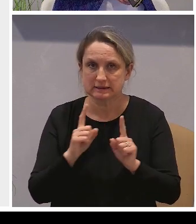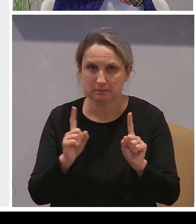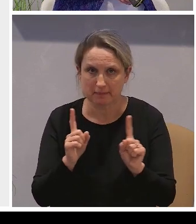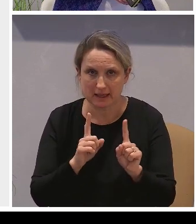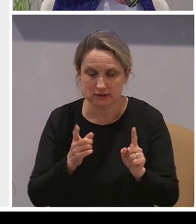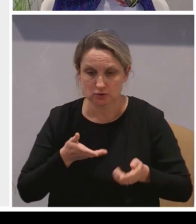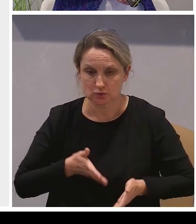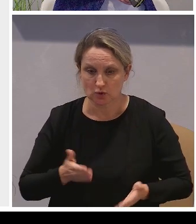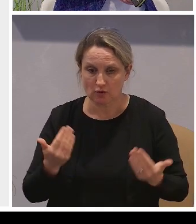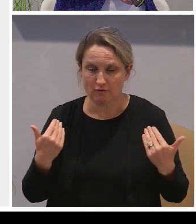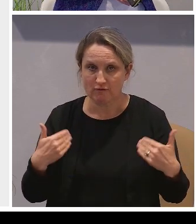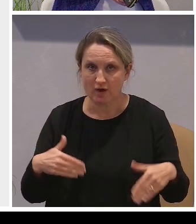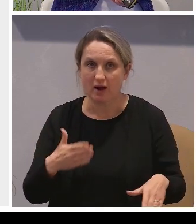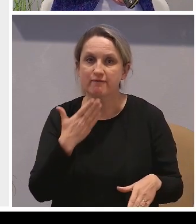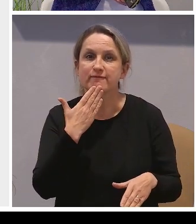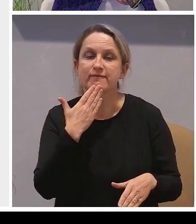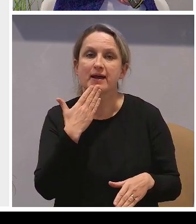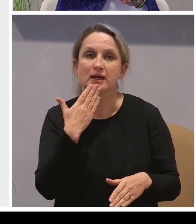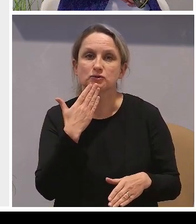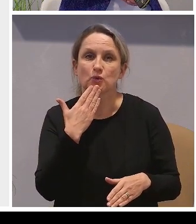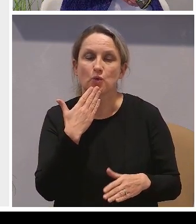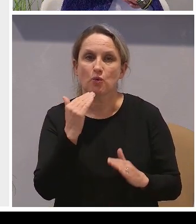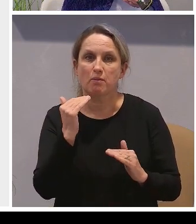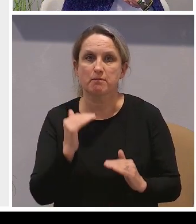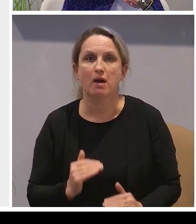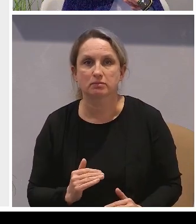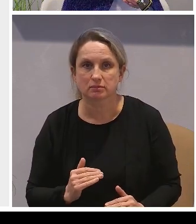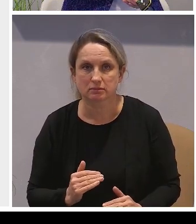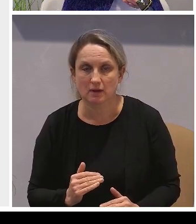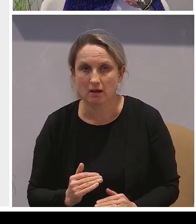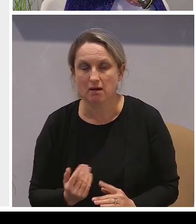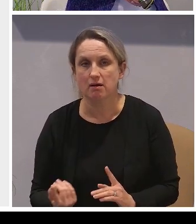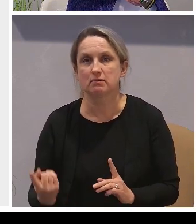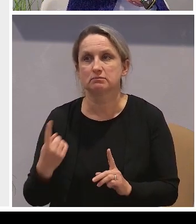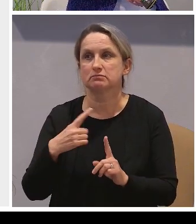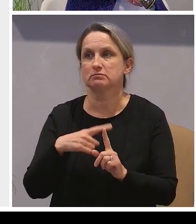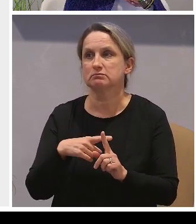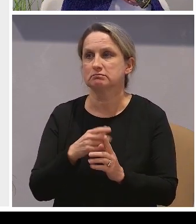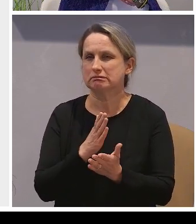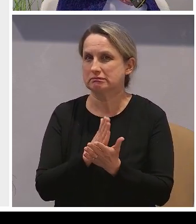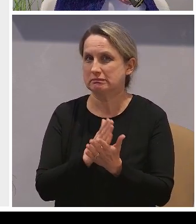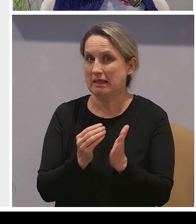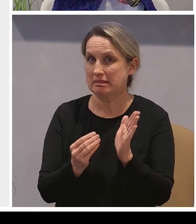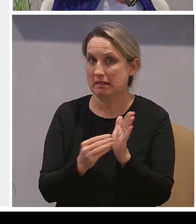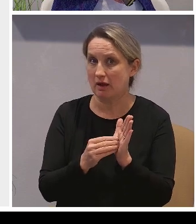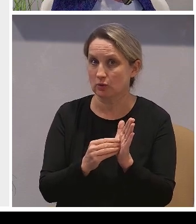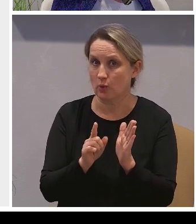Here you can see the health risk. So they can have low blood sugar.